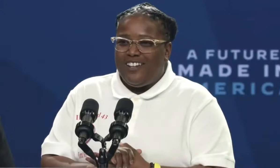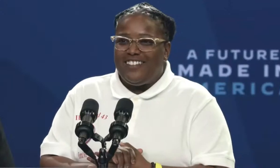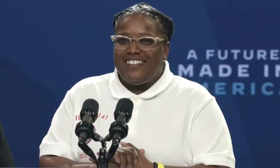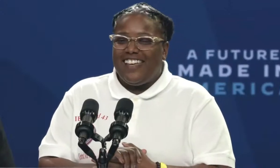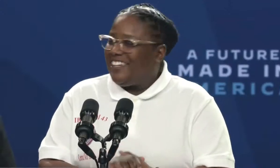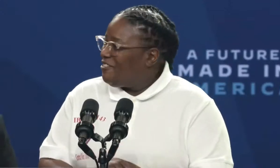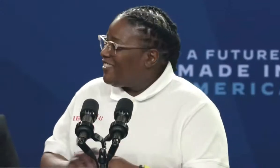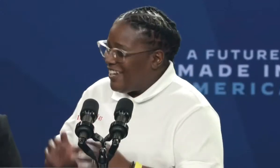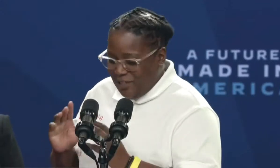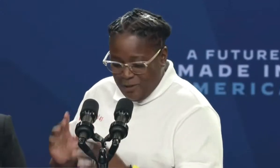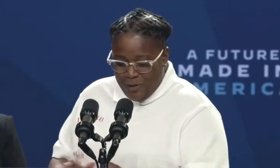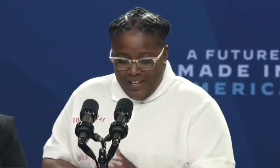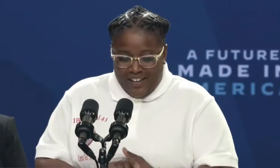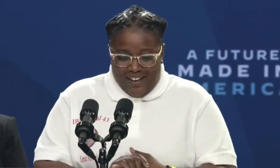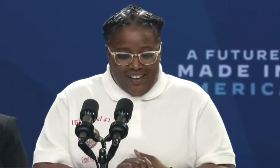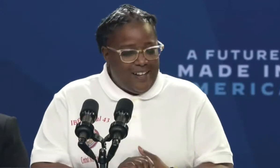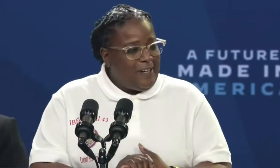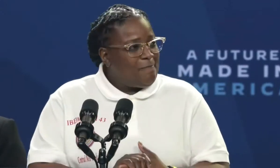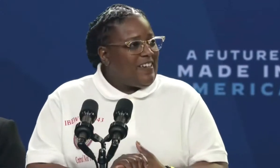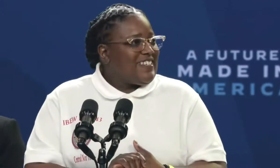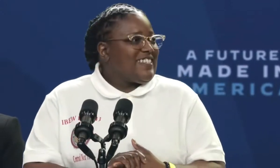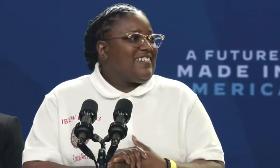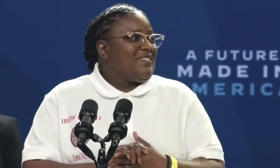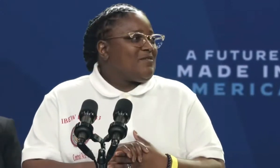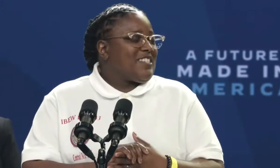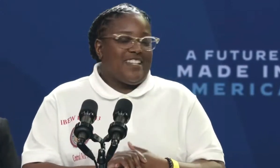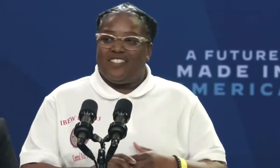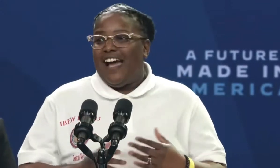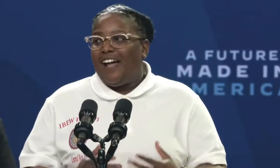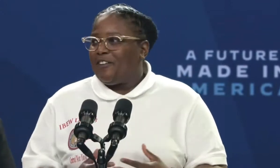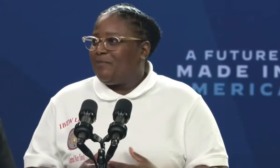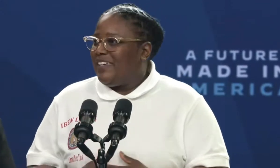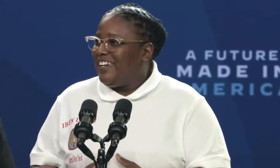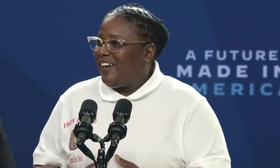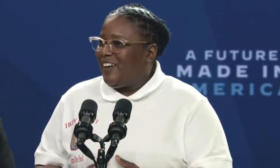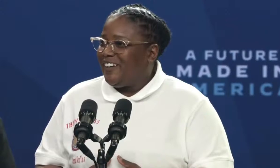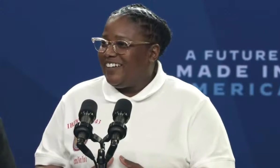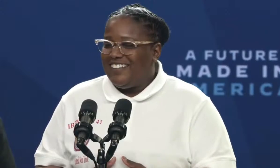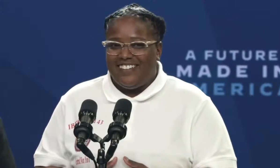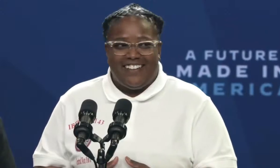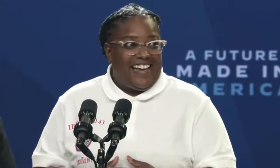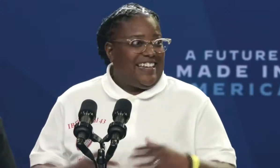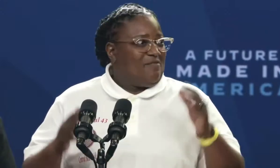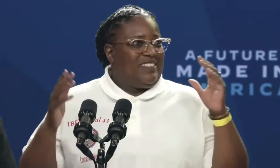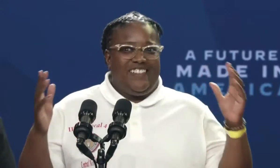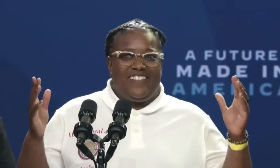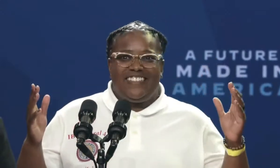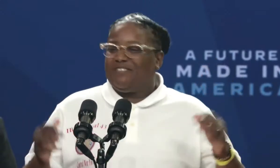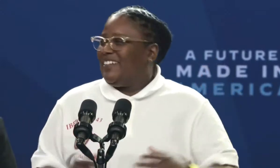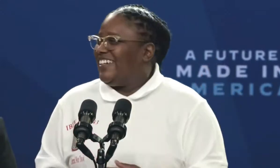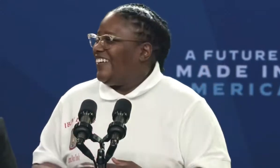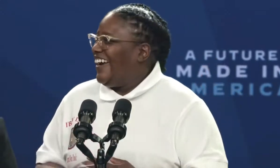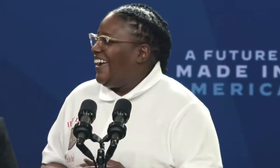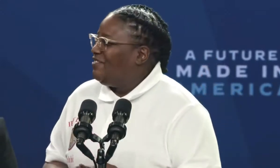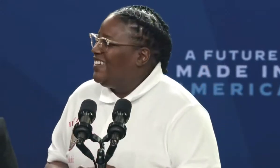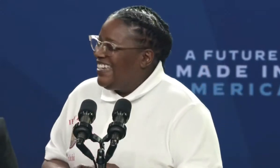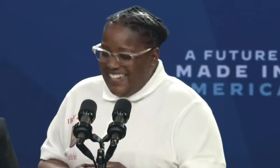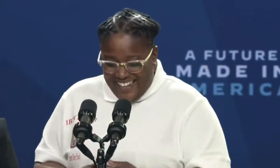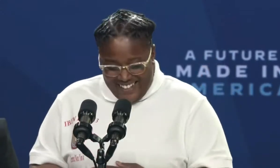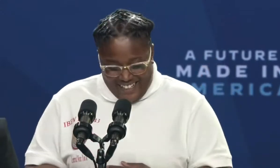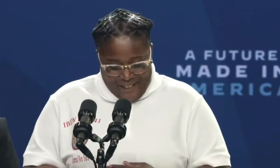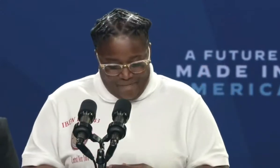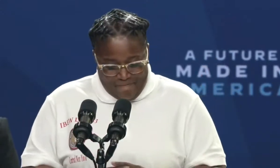Thank you, everyone. Thank you, thank you. It is such an honor to be here. I can't believe this, but here I